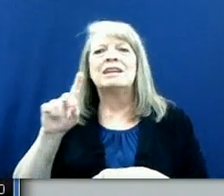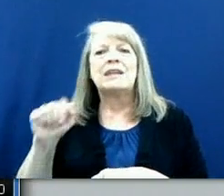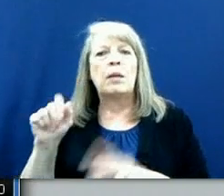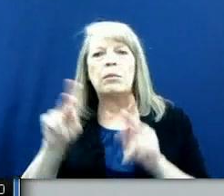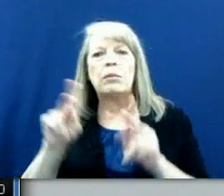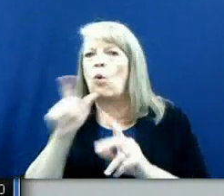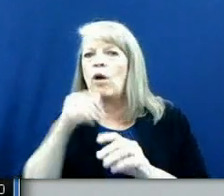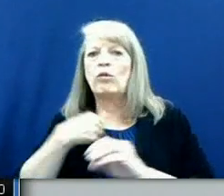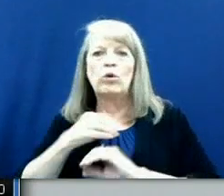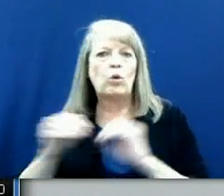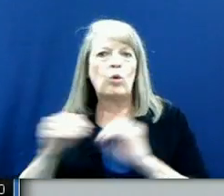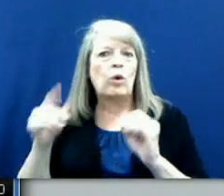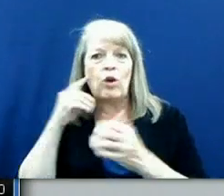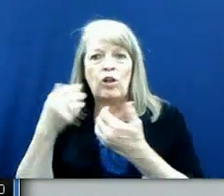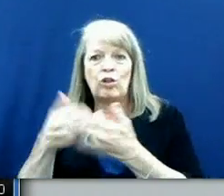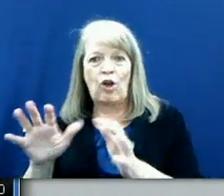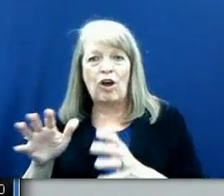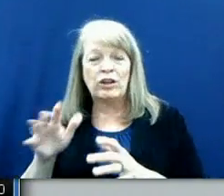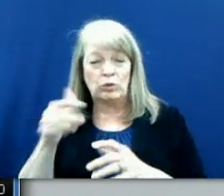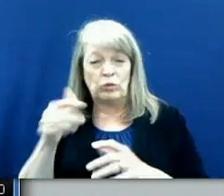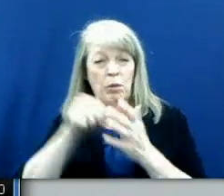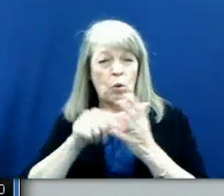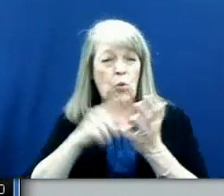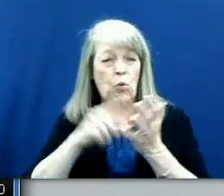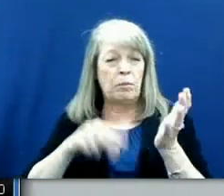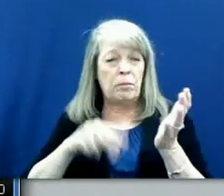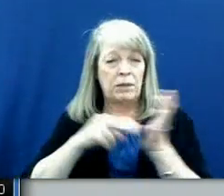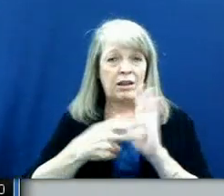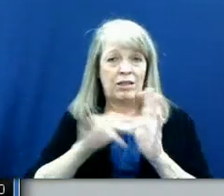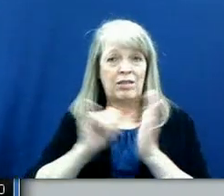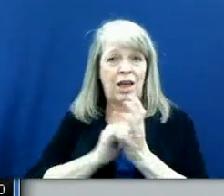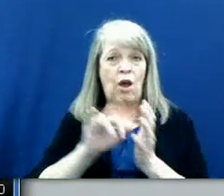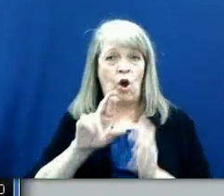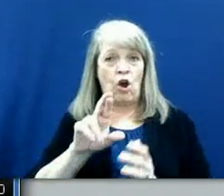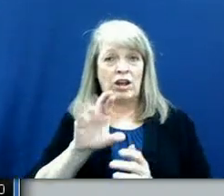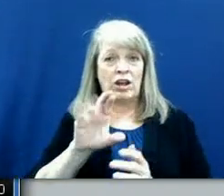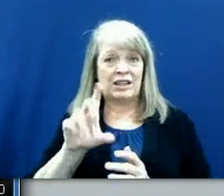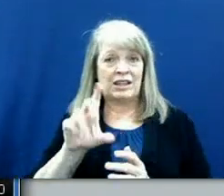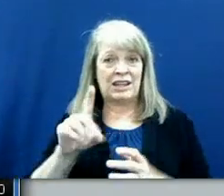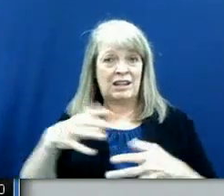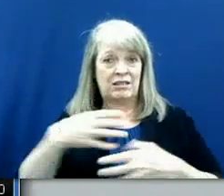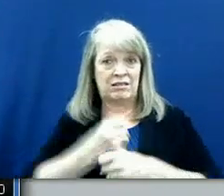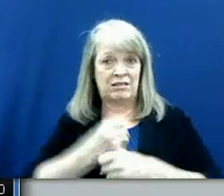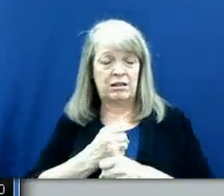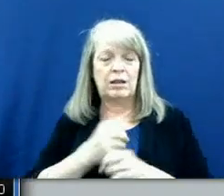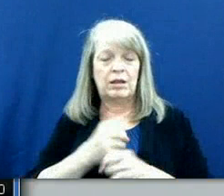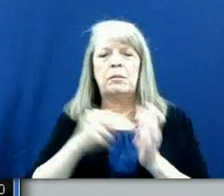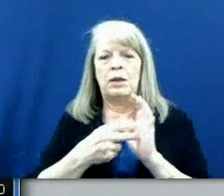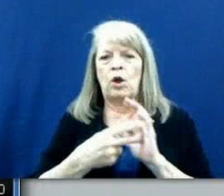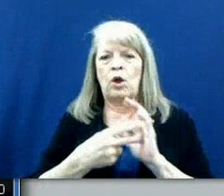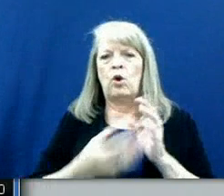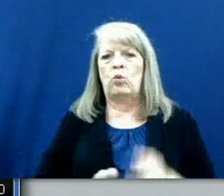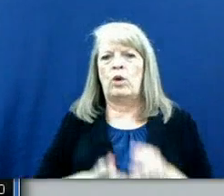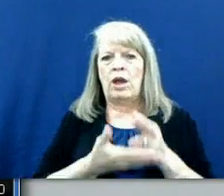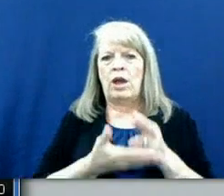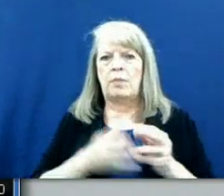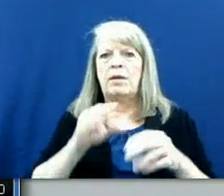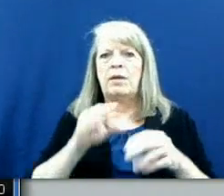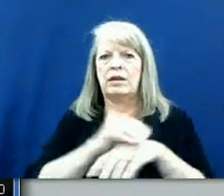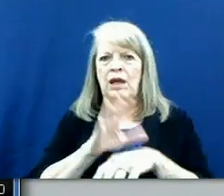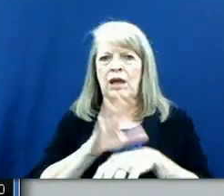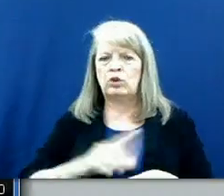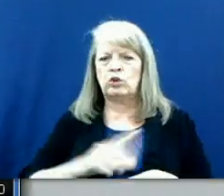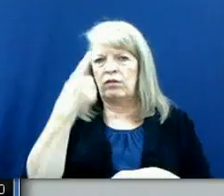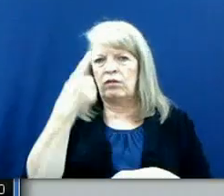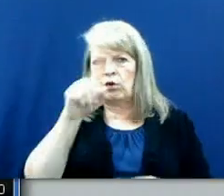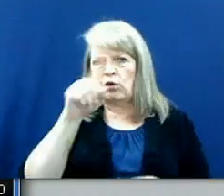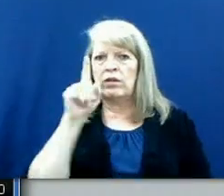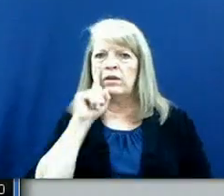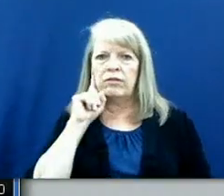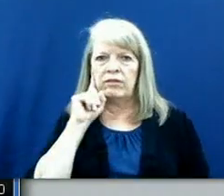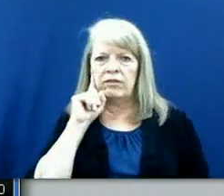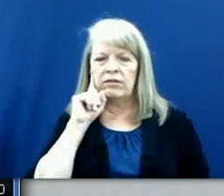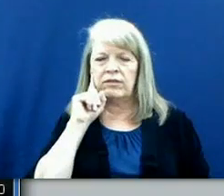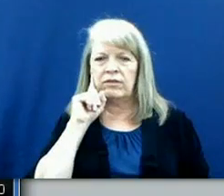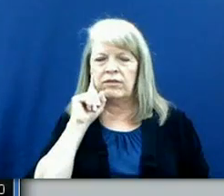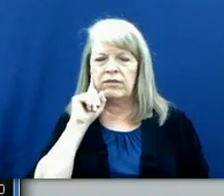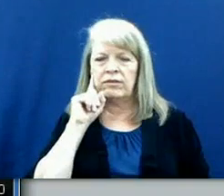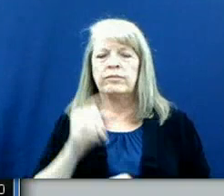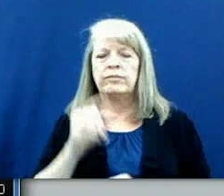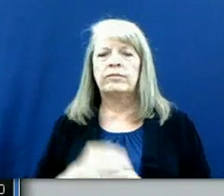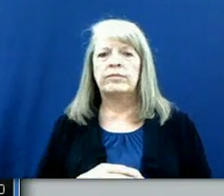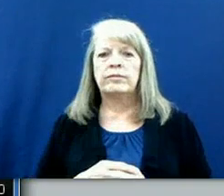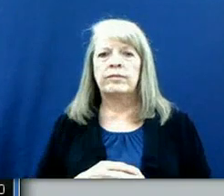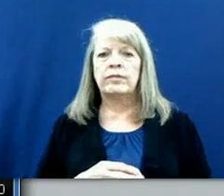loss. Remember that acronym, RCD? It stands for Rehabilitation Counselor for the Deaf.